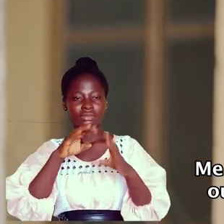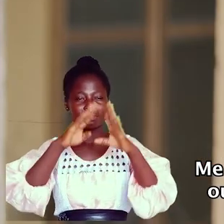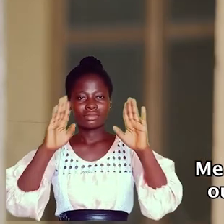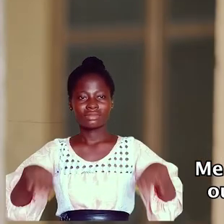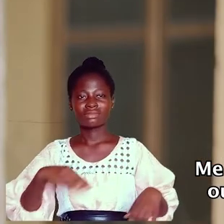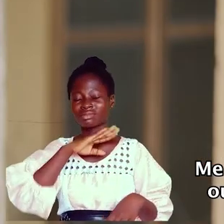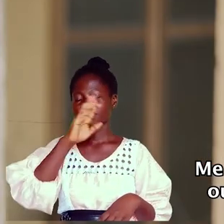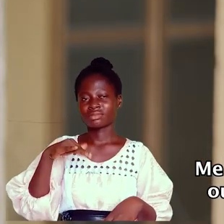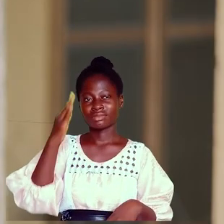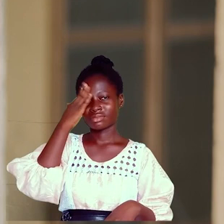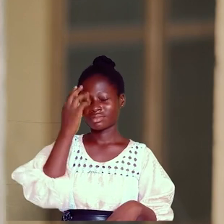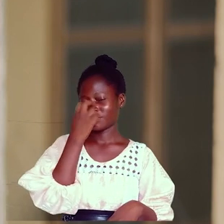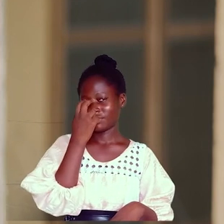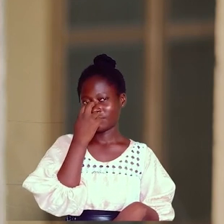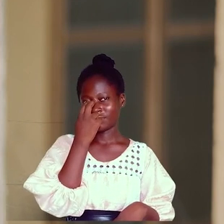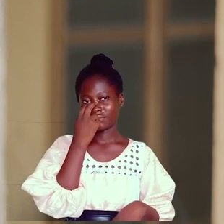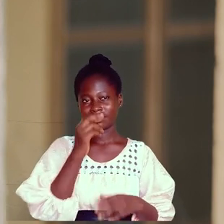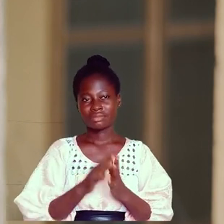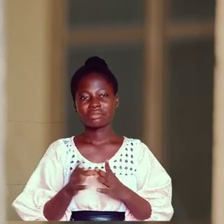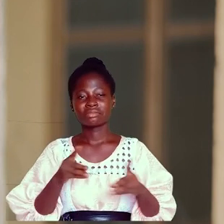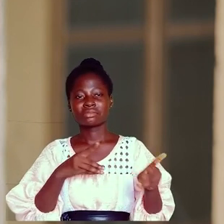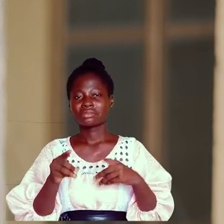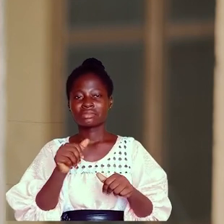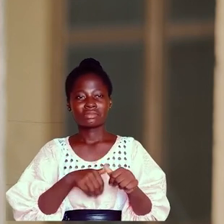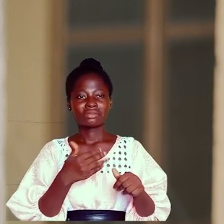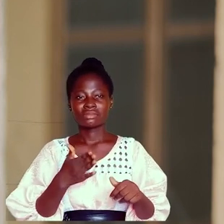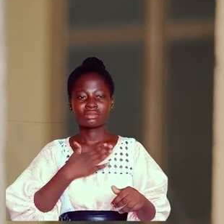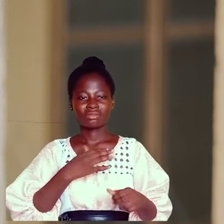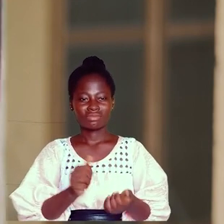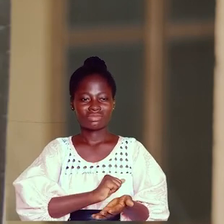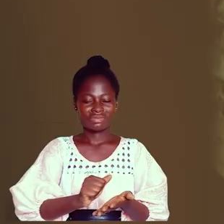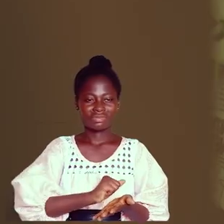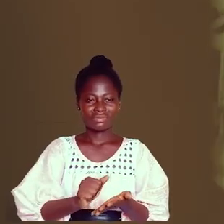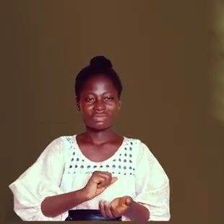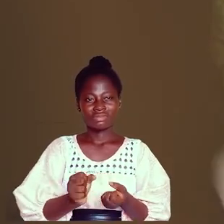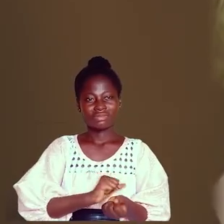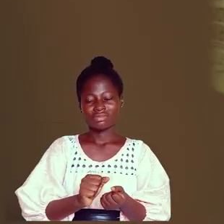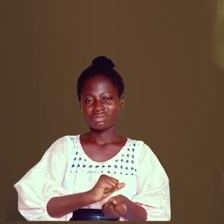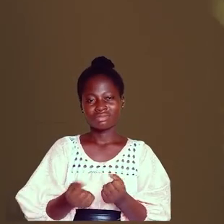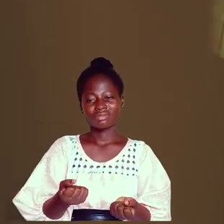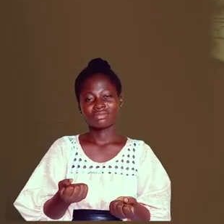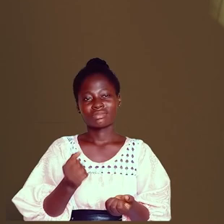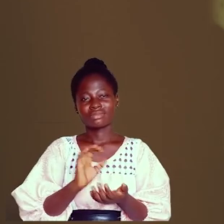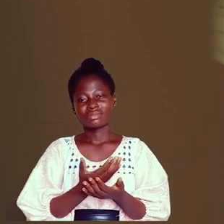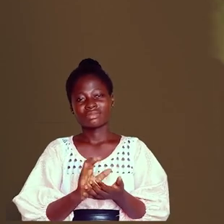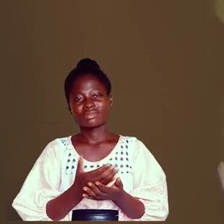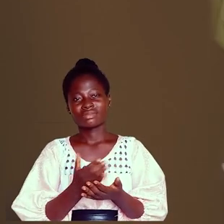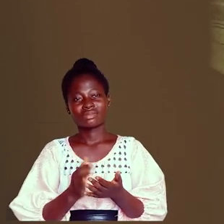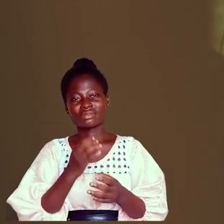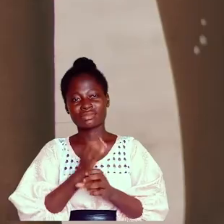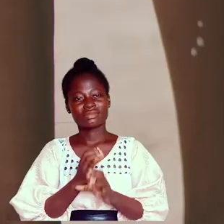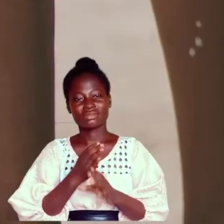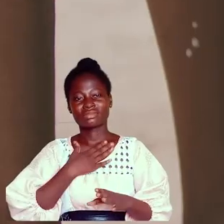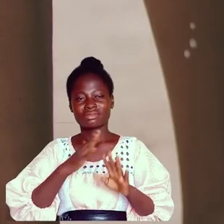assistance or something like that. If I'm in the house, you never know I'm a visually impaired. I do everything on my own. I scrub, I